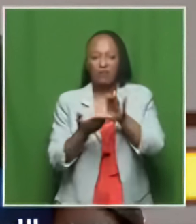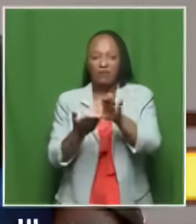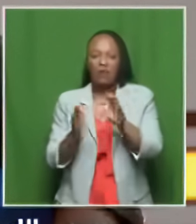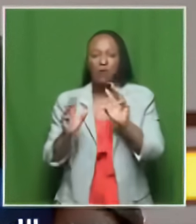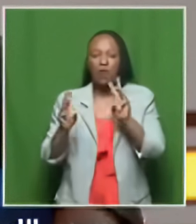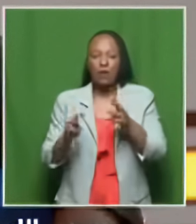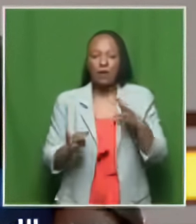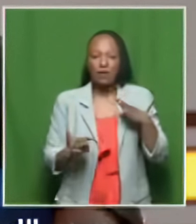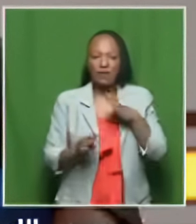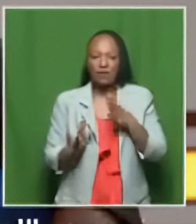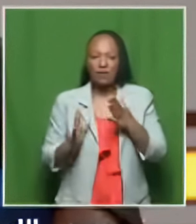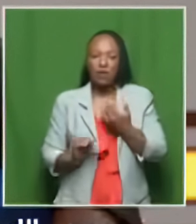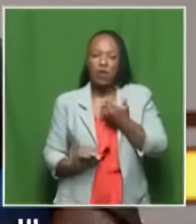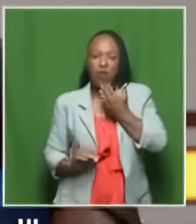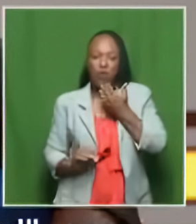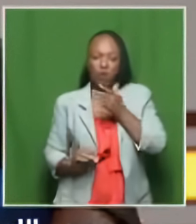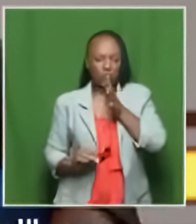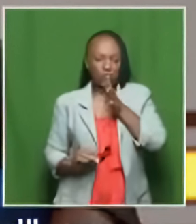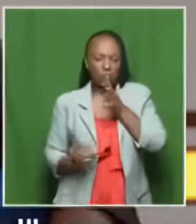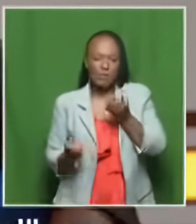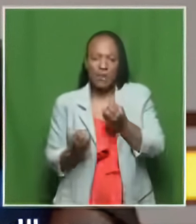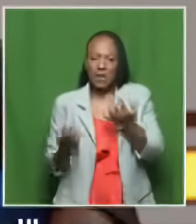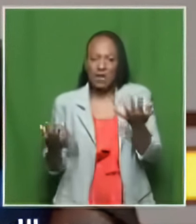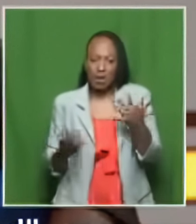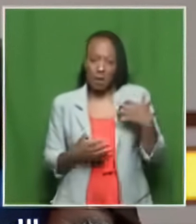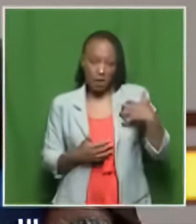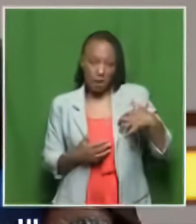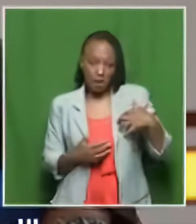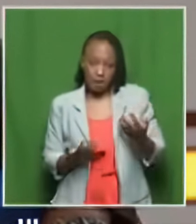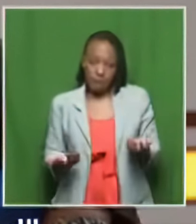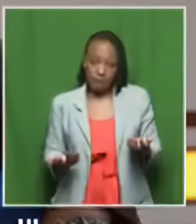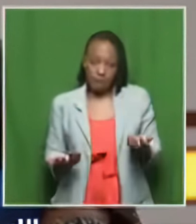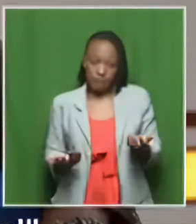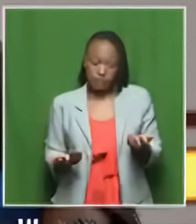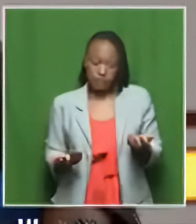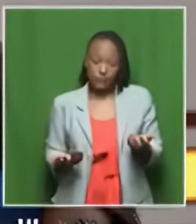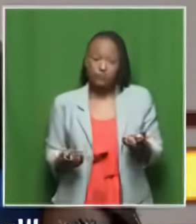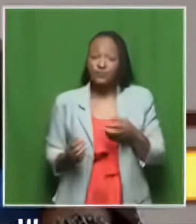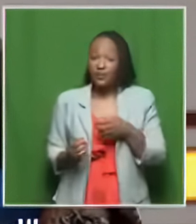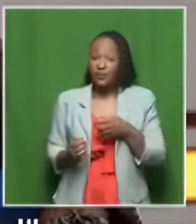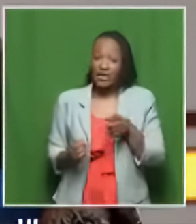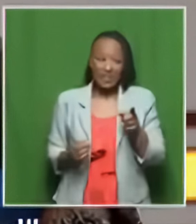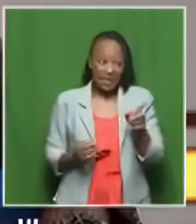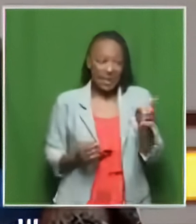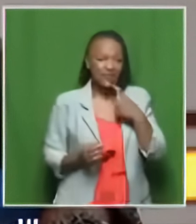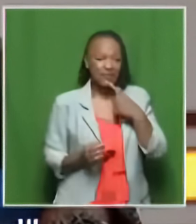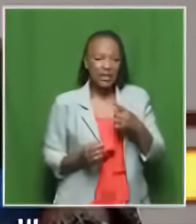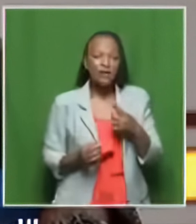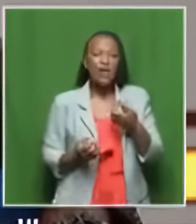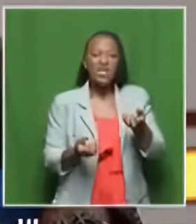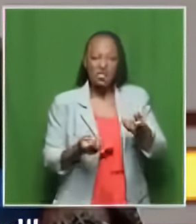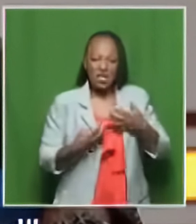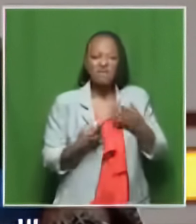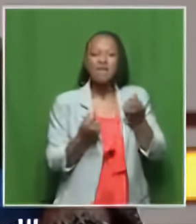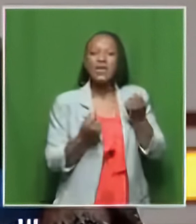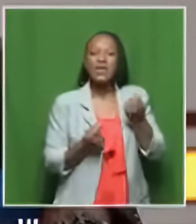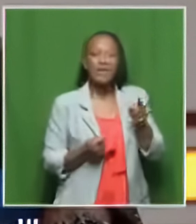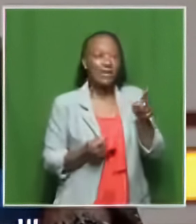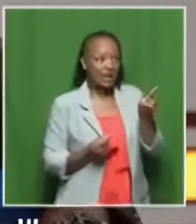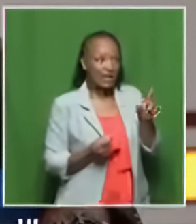are in majority of ward councillors in Ekurhuleni. So effectively they were saying, give us money, it's the